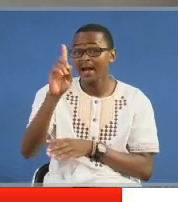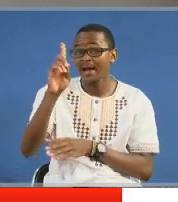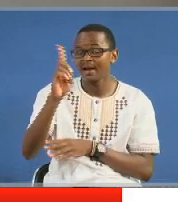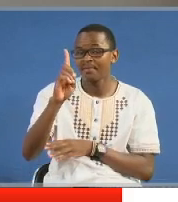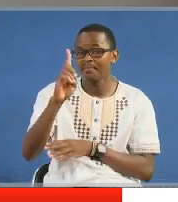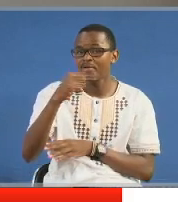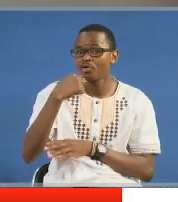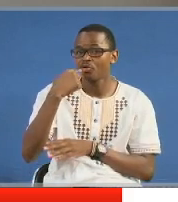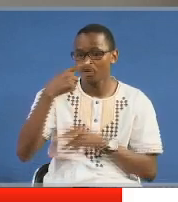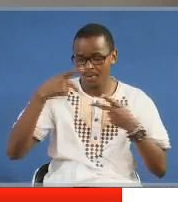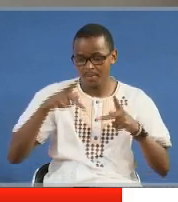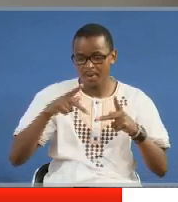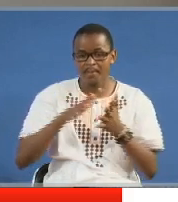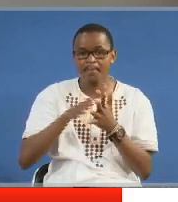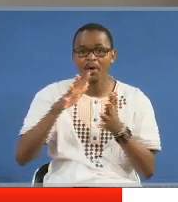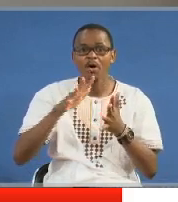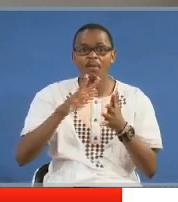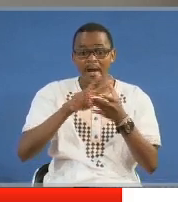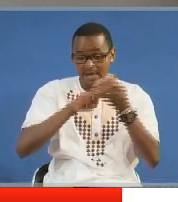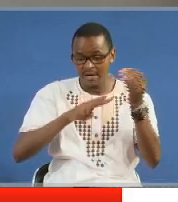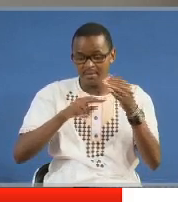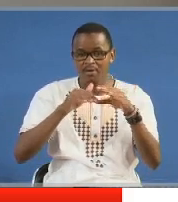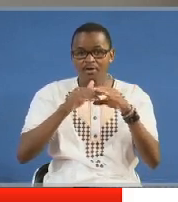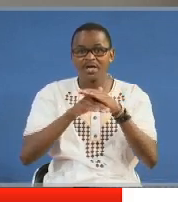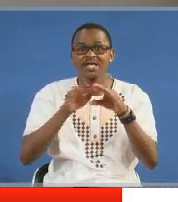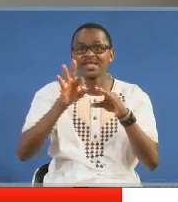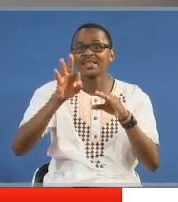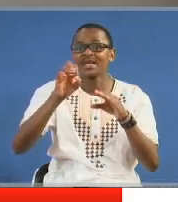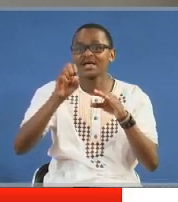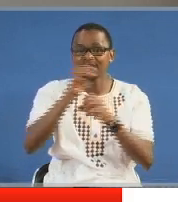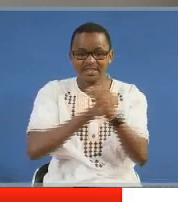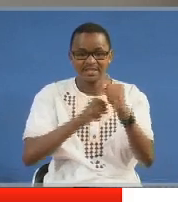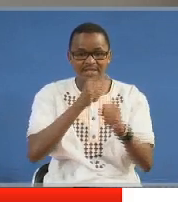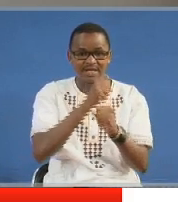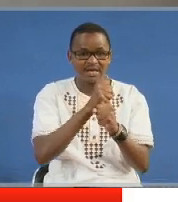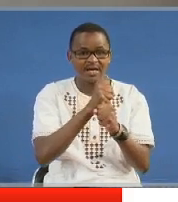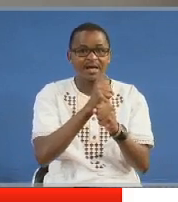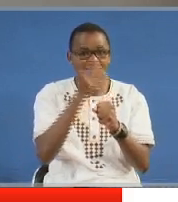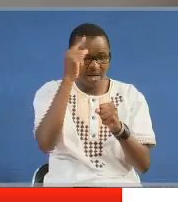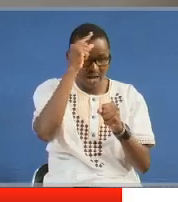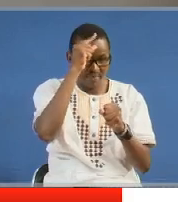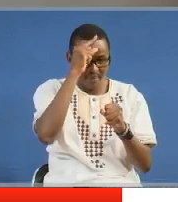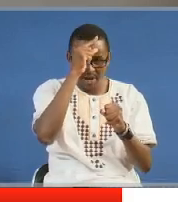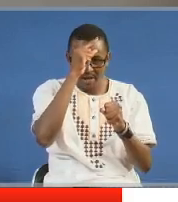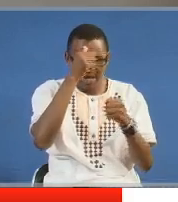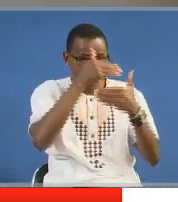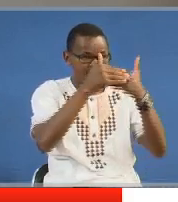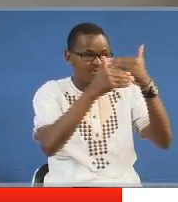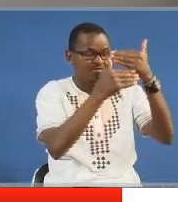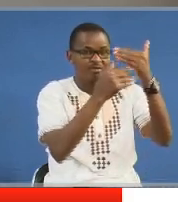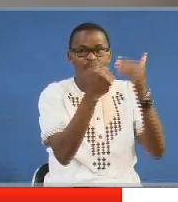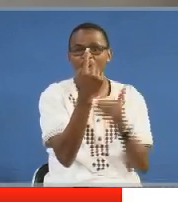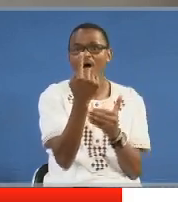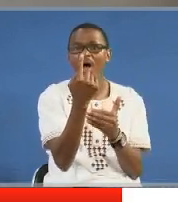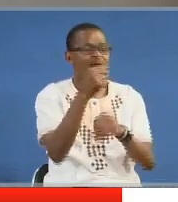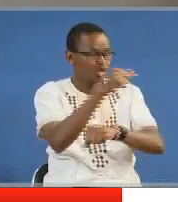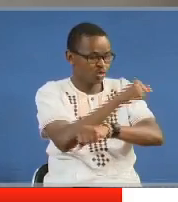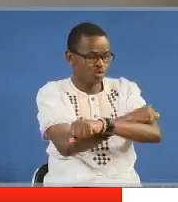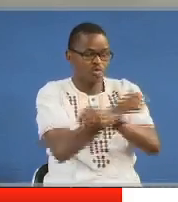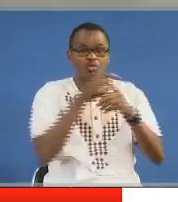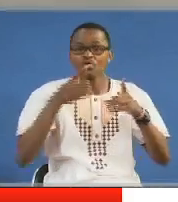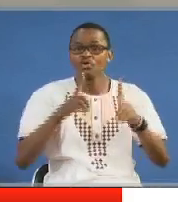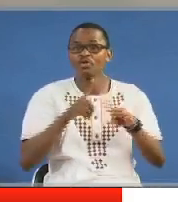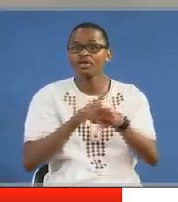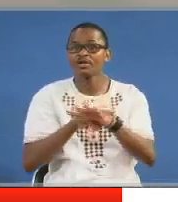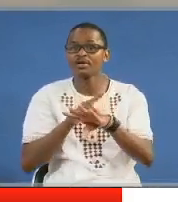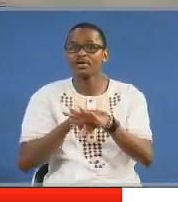Nairobi, whose population has more than doubled in the last 30 years, the government has not established any single school during the